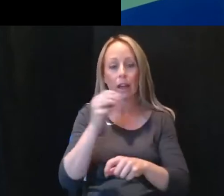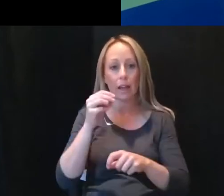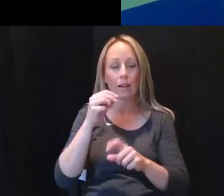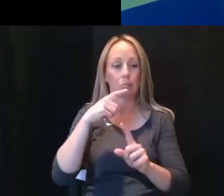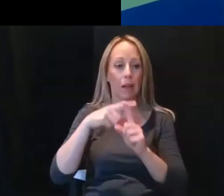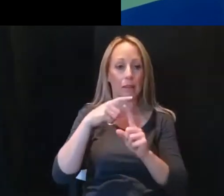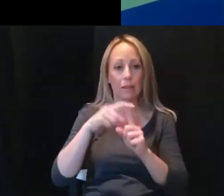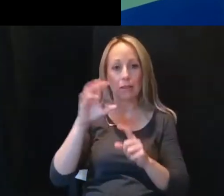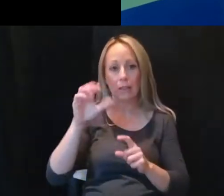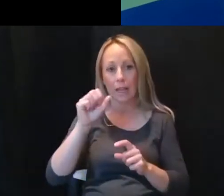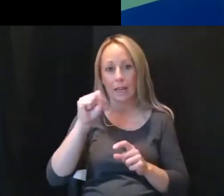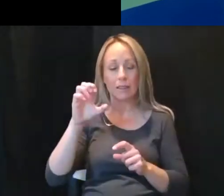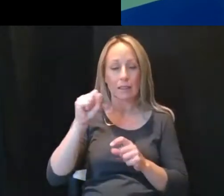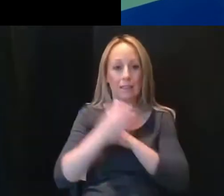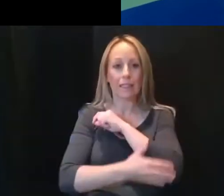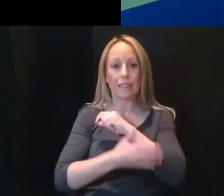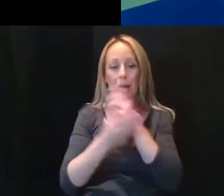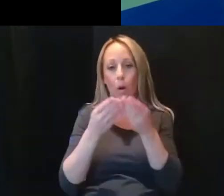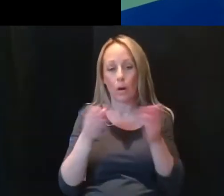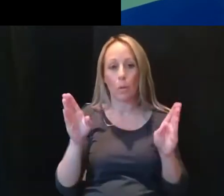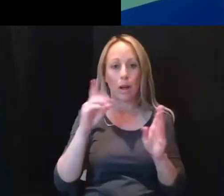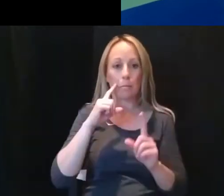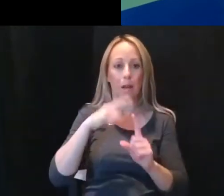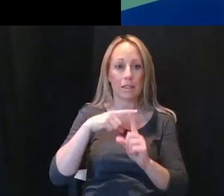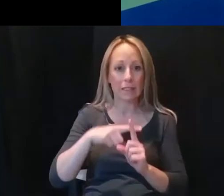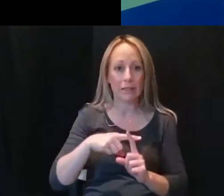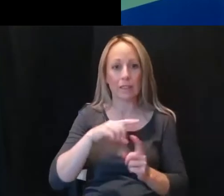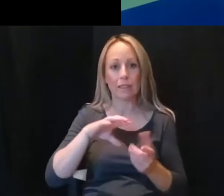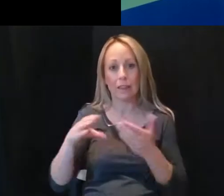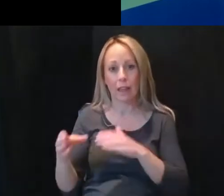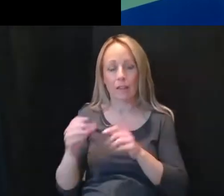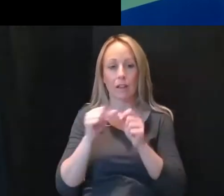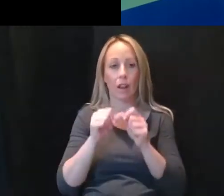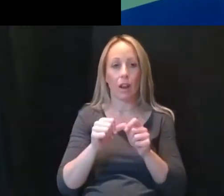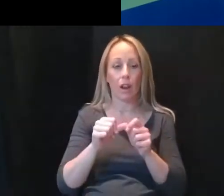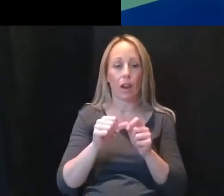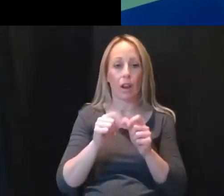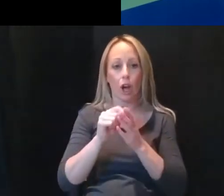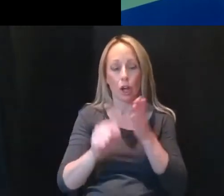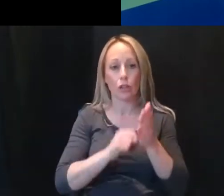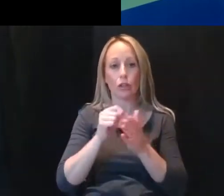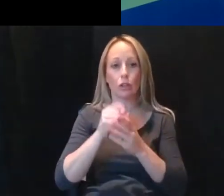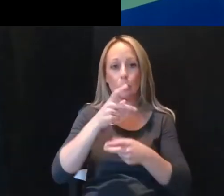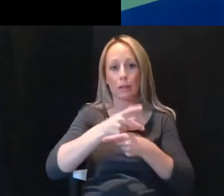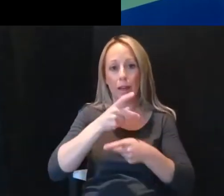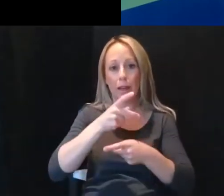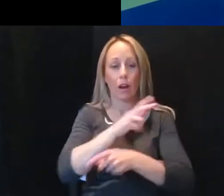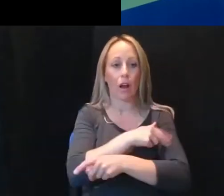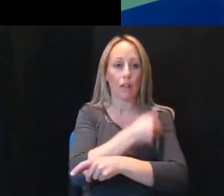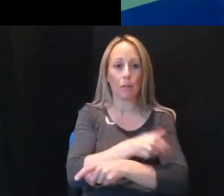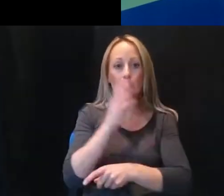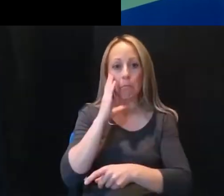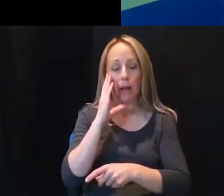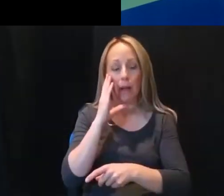cases, countywide positivity, deaths, long-term care outbreaks, hospital beds, ventilators,